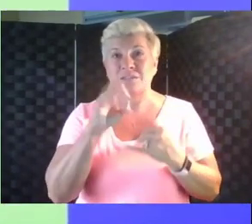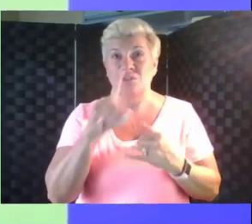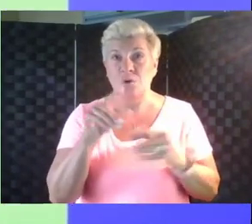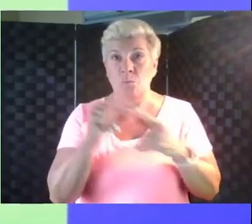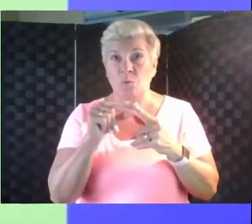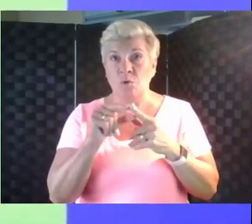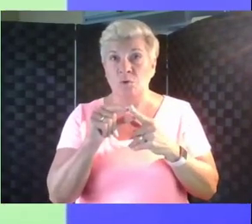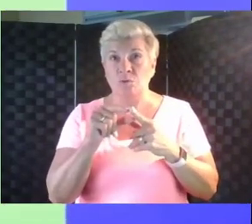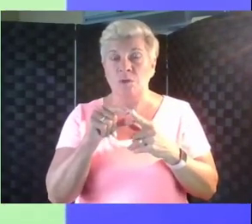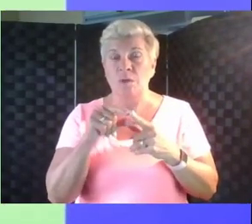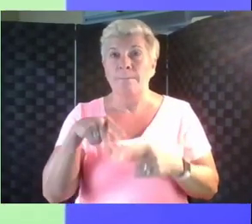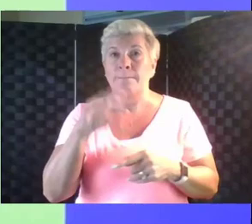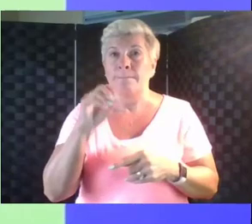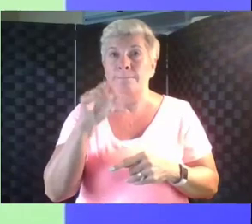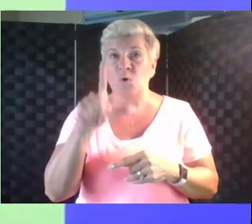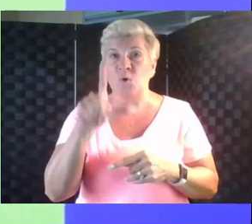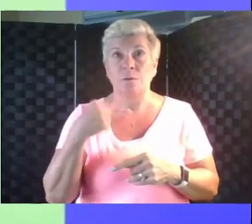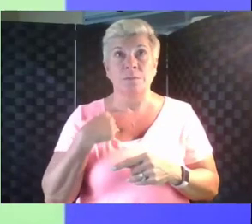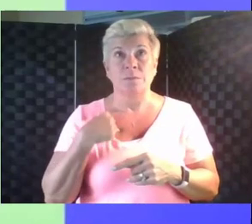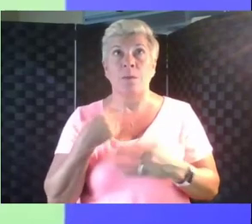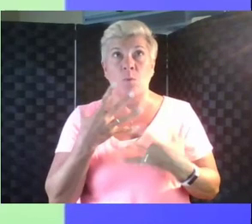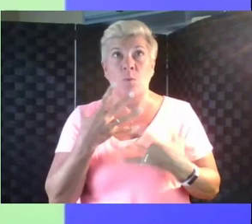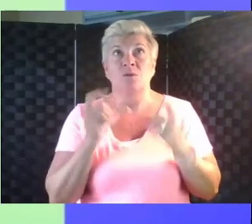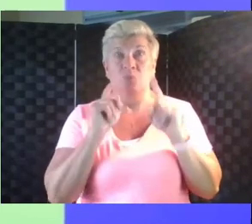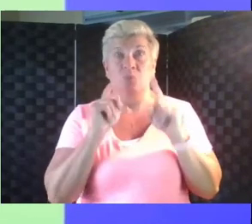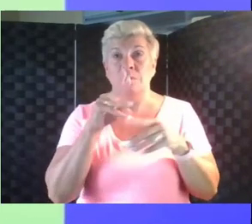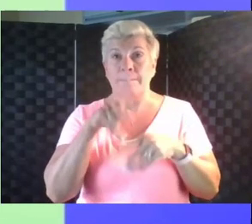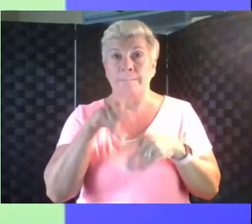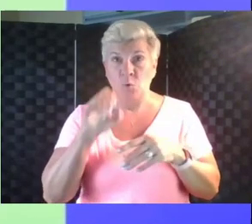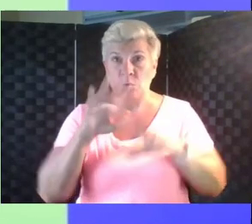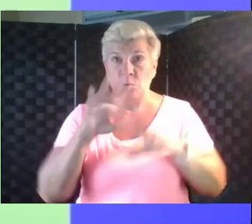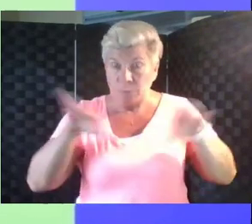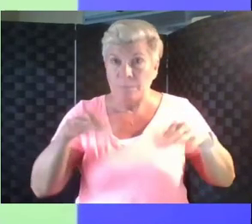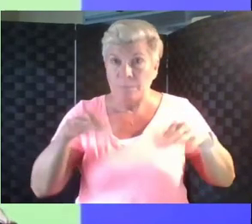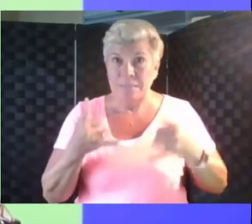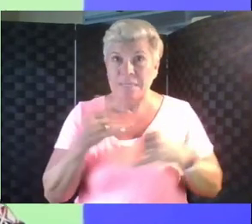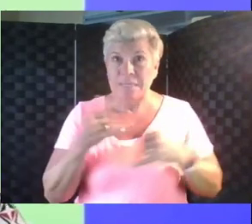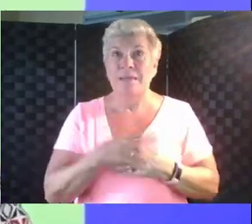code word is pool because that is where I would like to be right now, in the